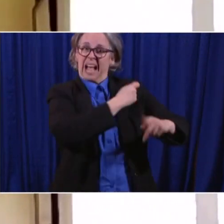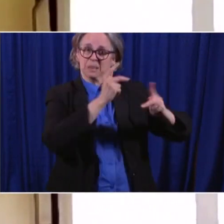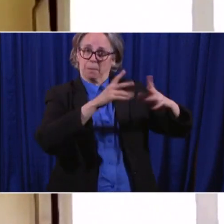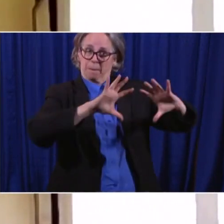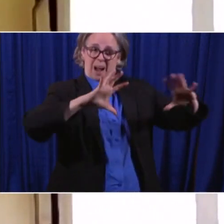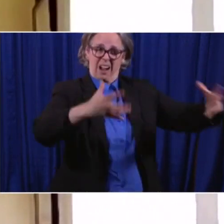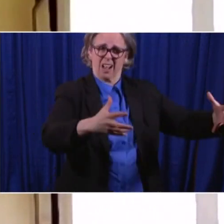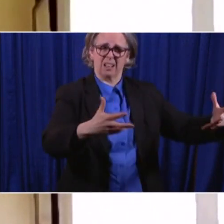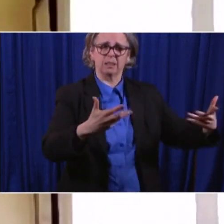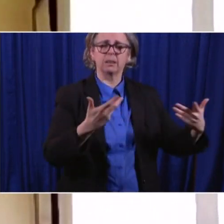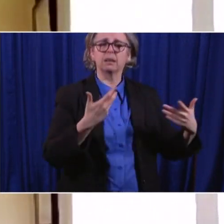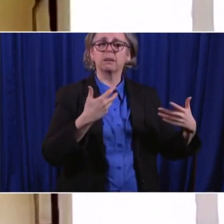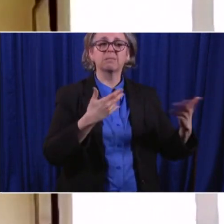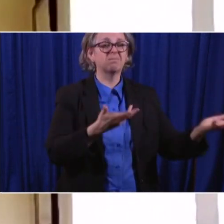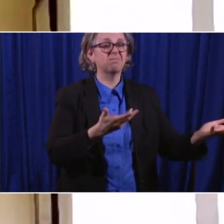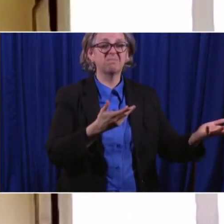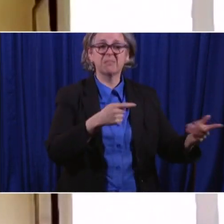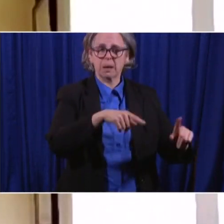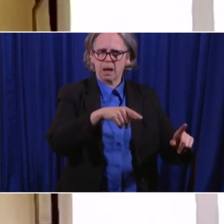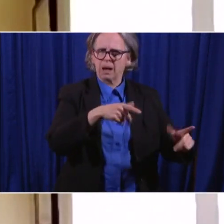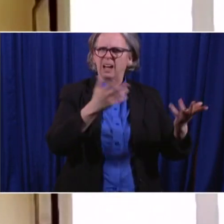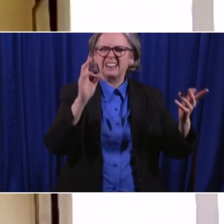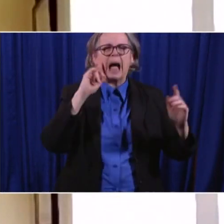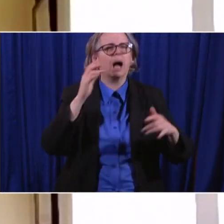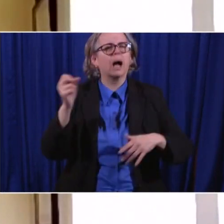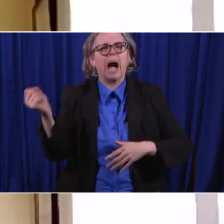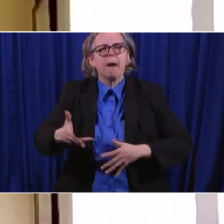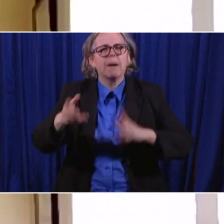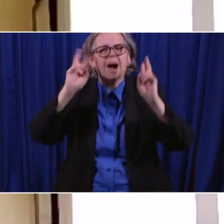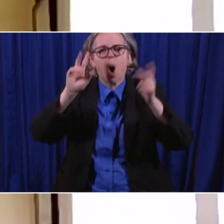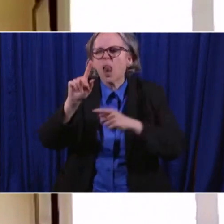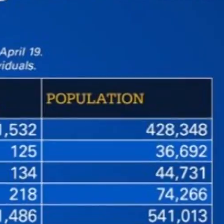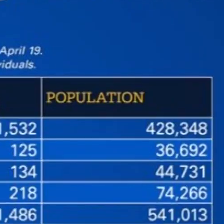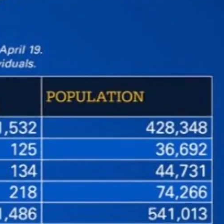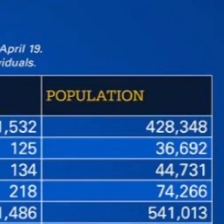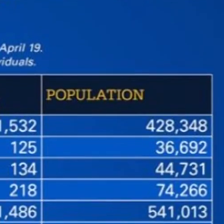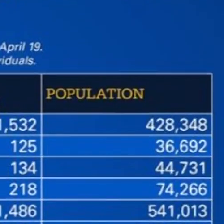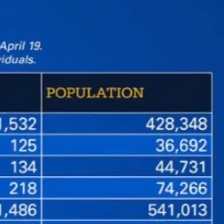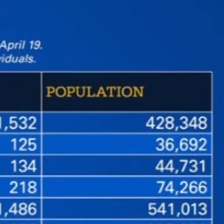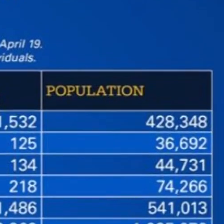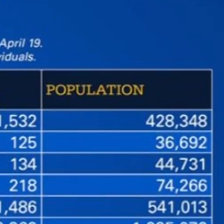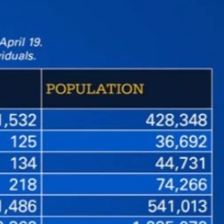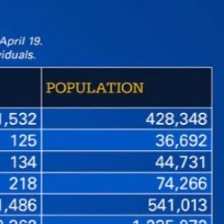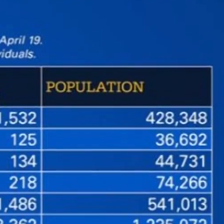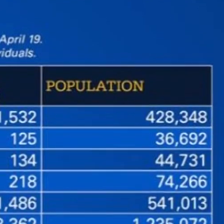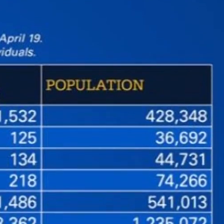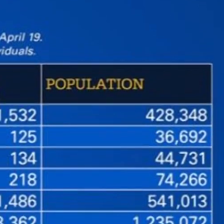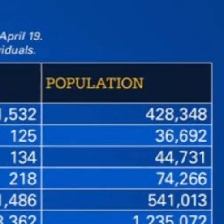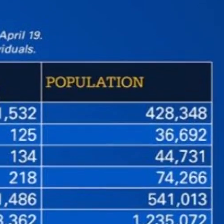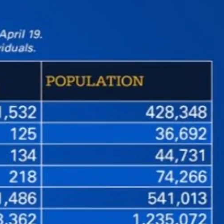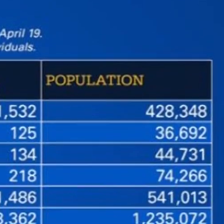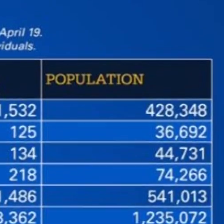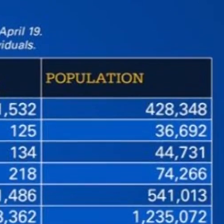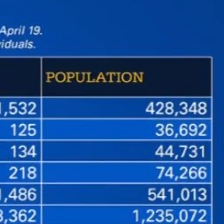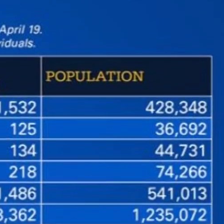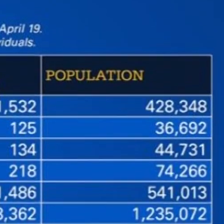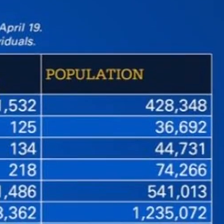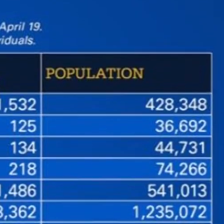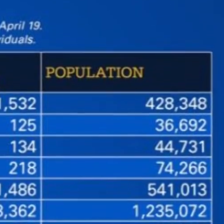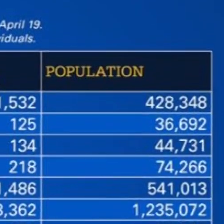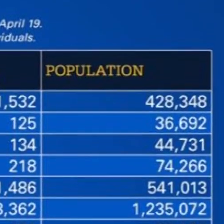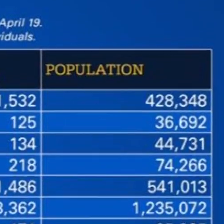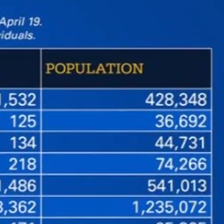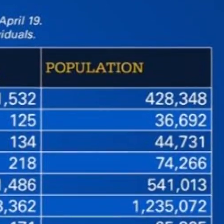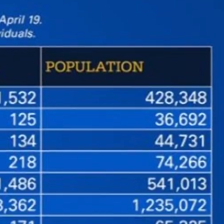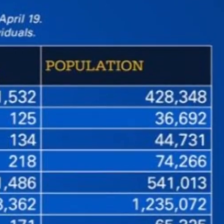lottery. And it's a lottery whose consequences are pretty stark. And looking here at Lucas County, we're still at the top of the state's list of